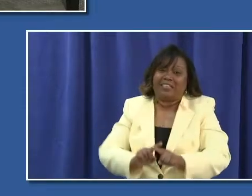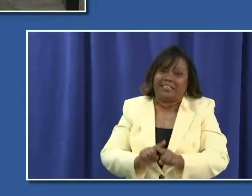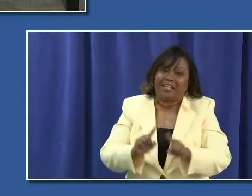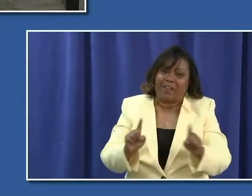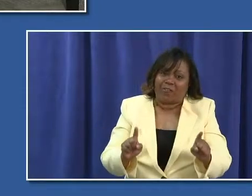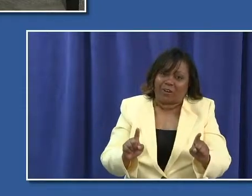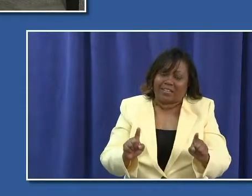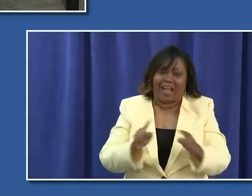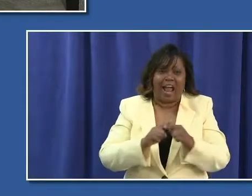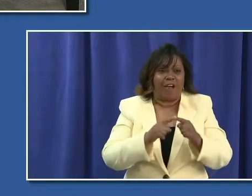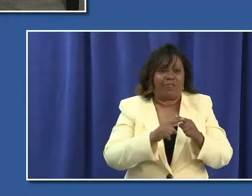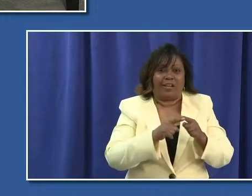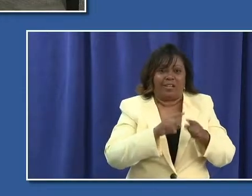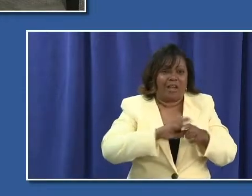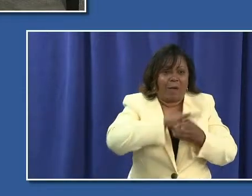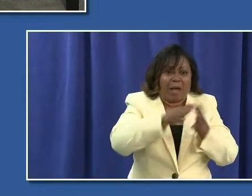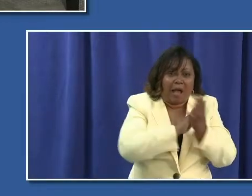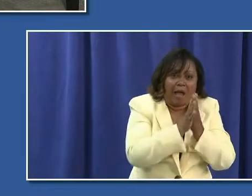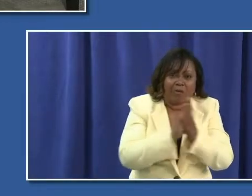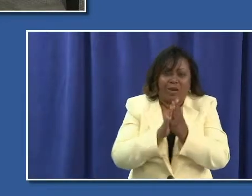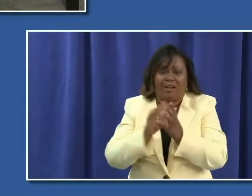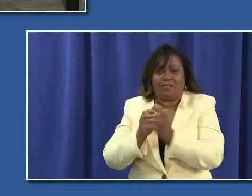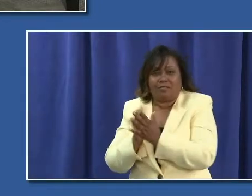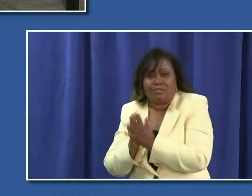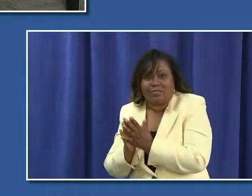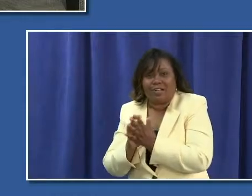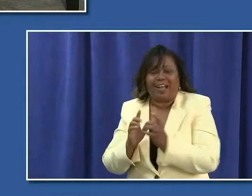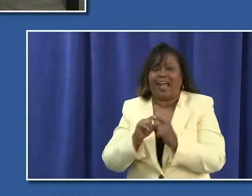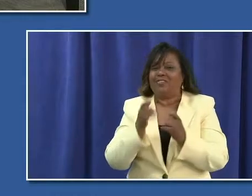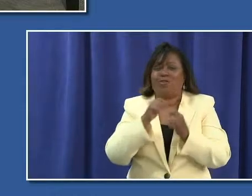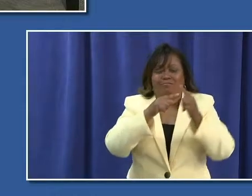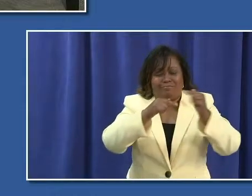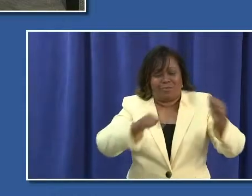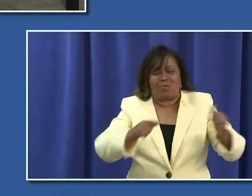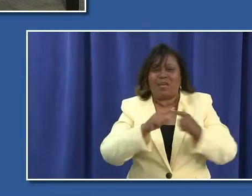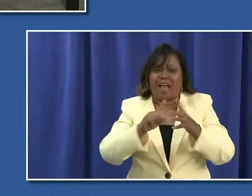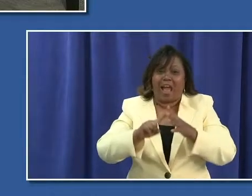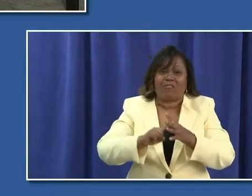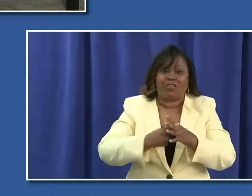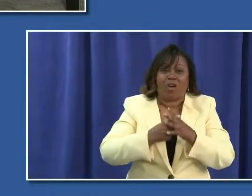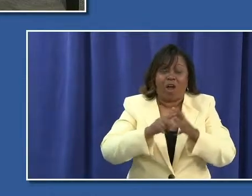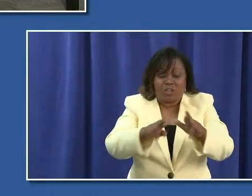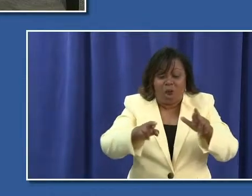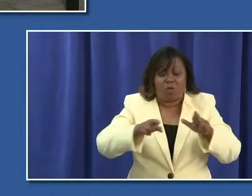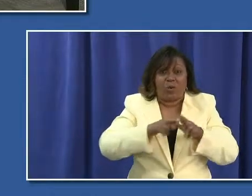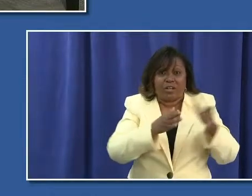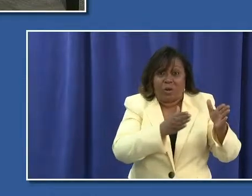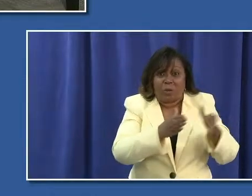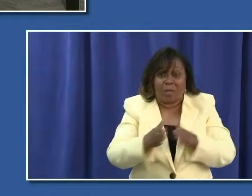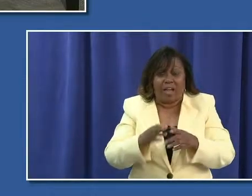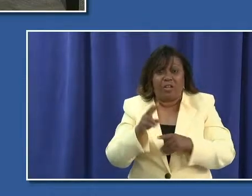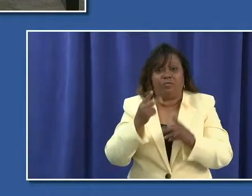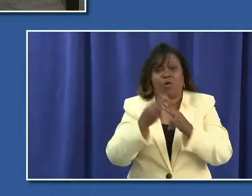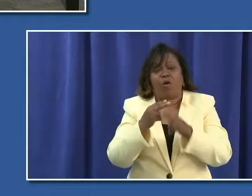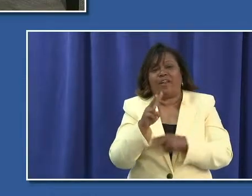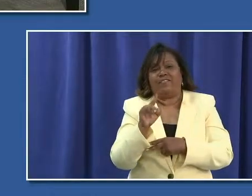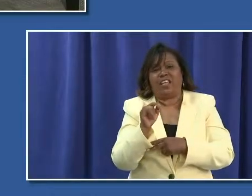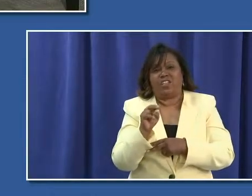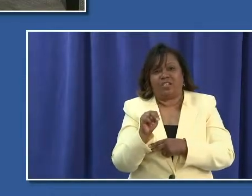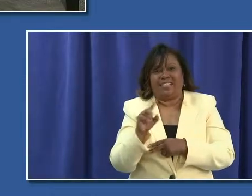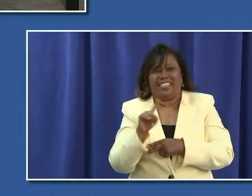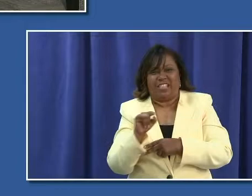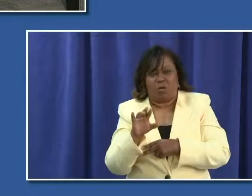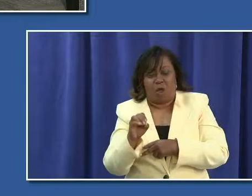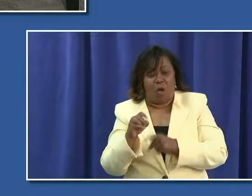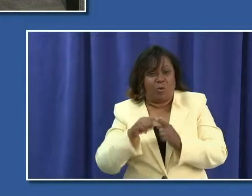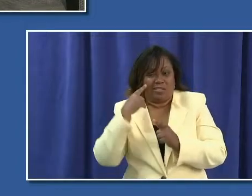every amount of traffic is different, speeds are different, all of these things. And so we have launched regional plans through Vision Zero. So in fact, we just